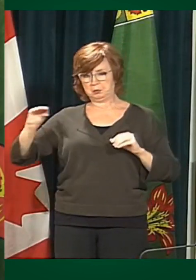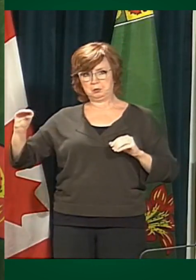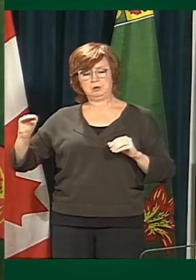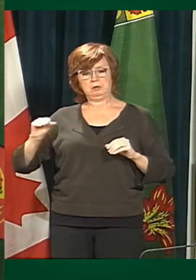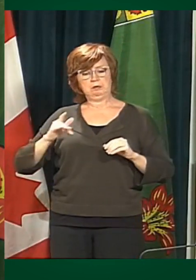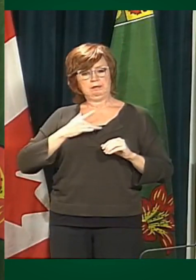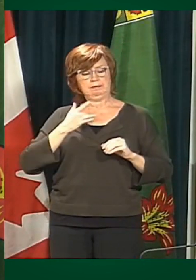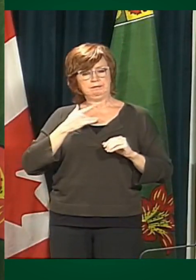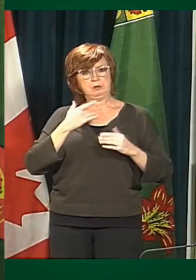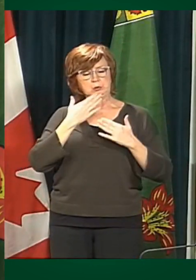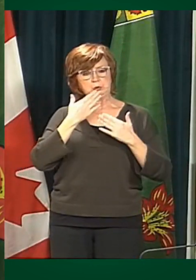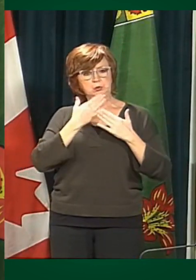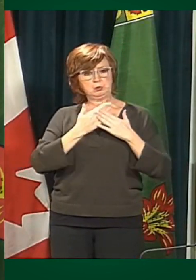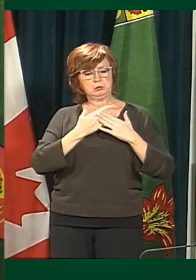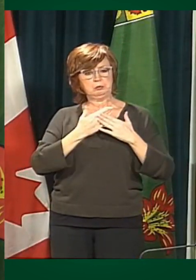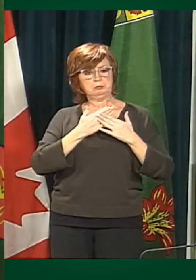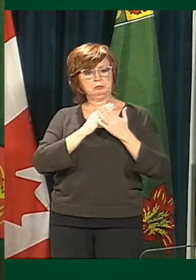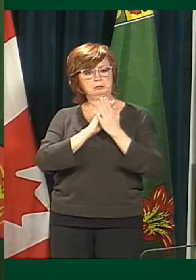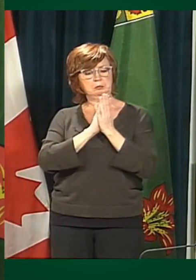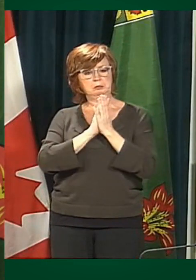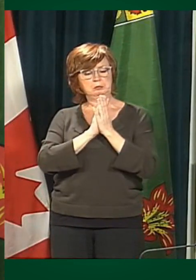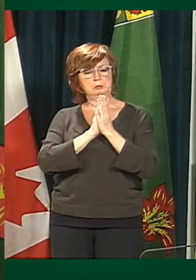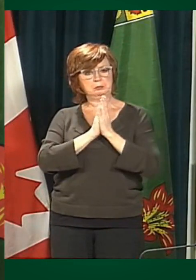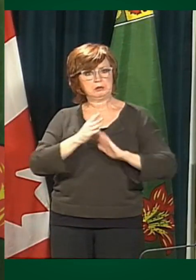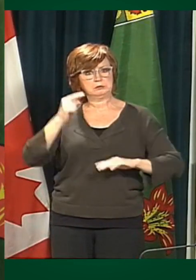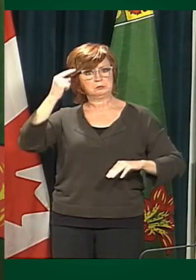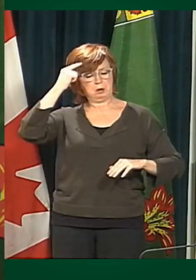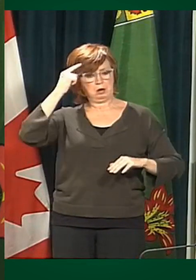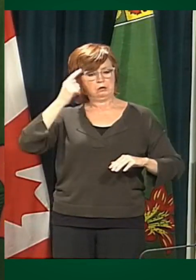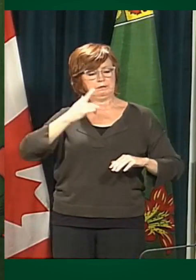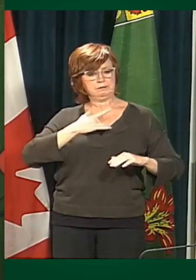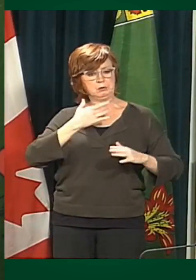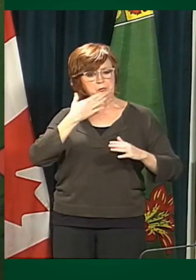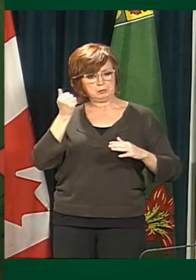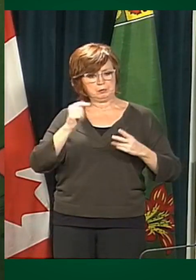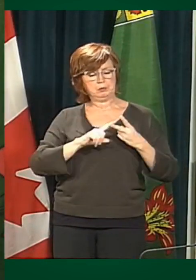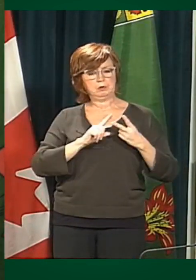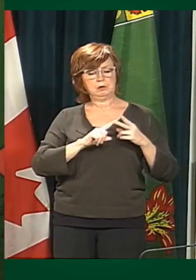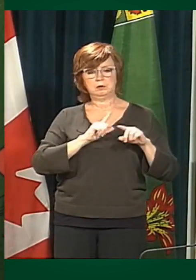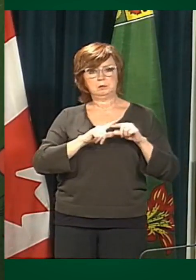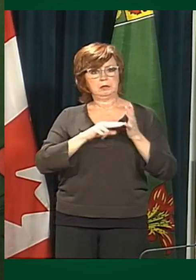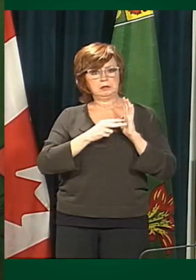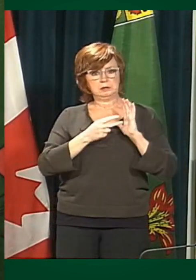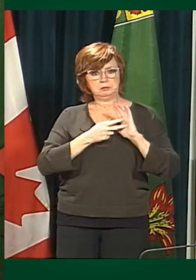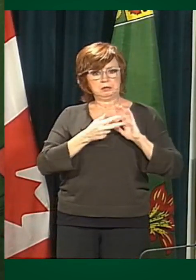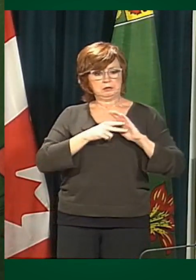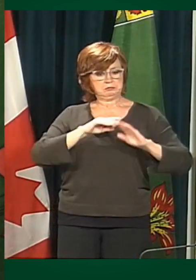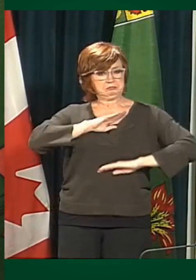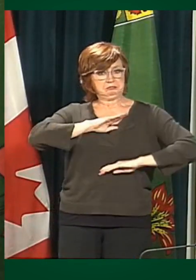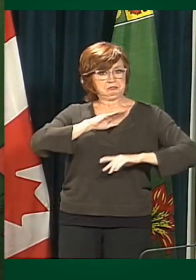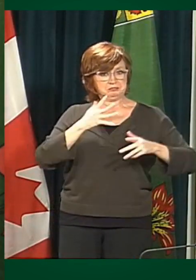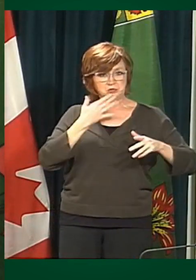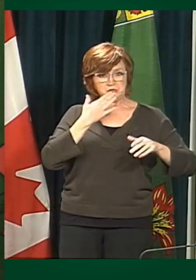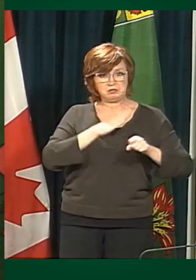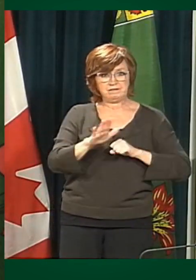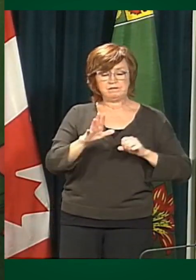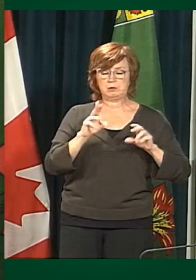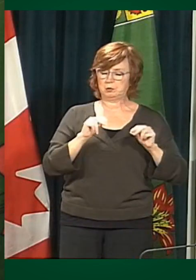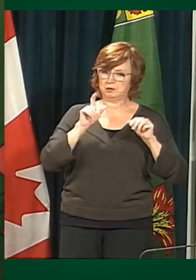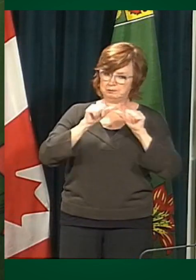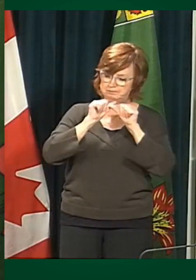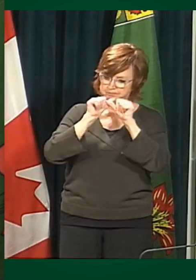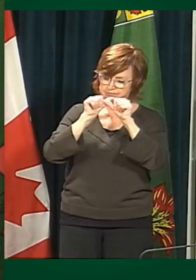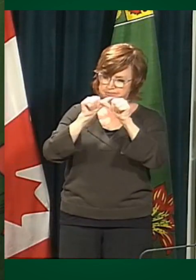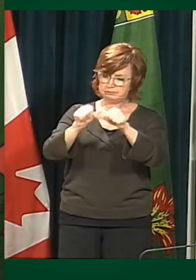reassuring, it still means that we have to continue doing everything we've been doing. And especially, it's been more than a month since we've been